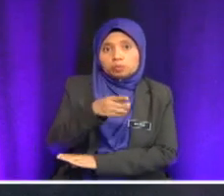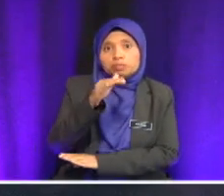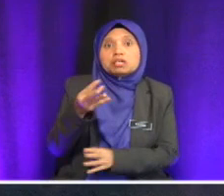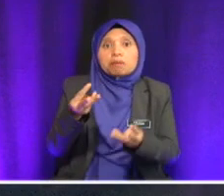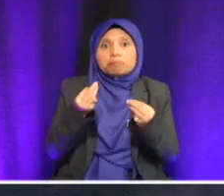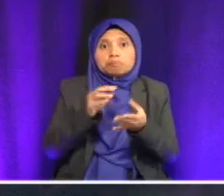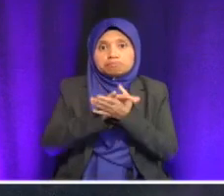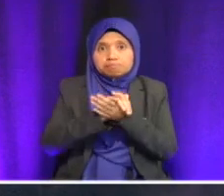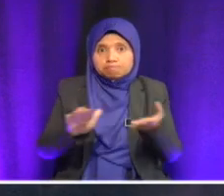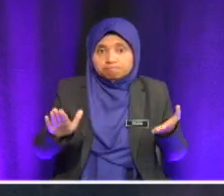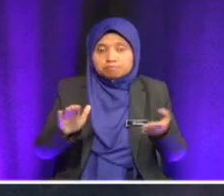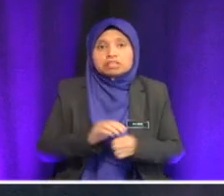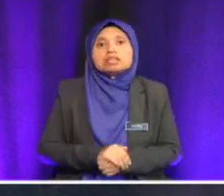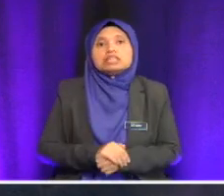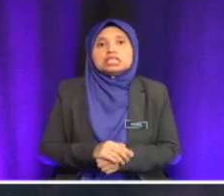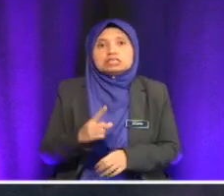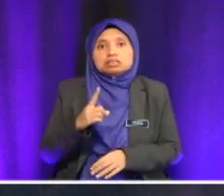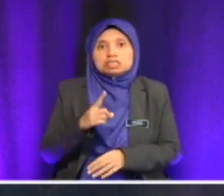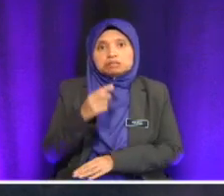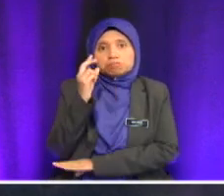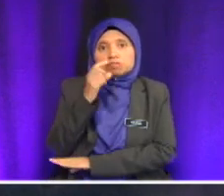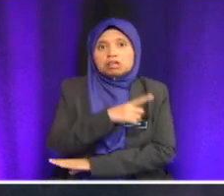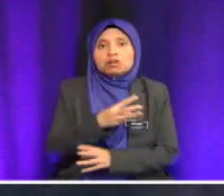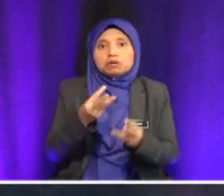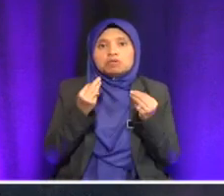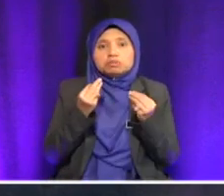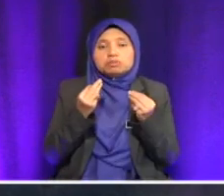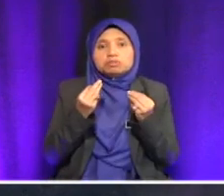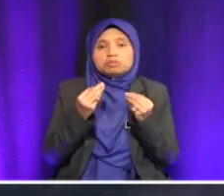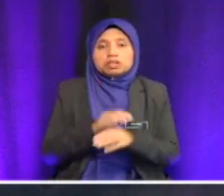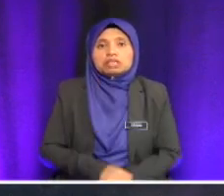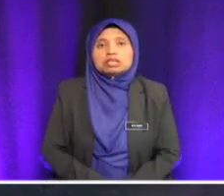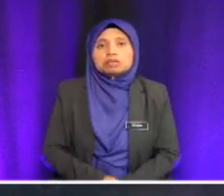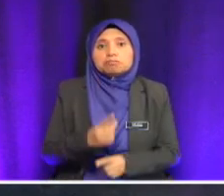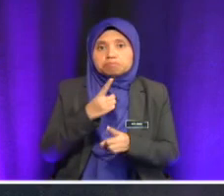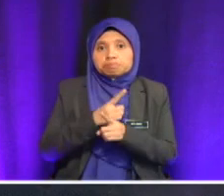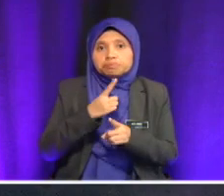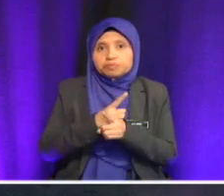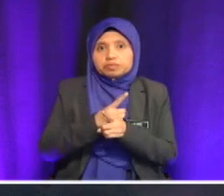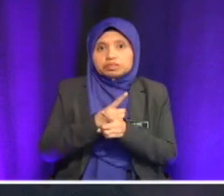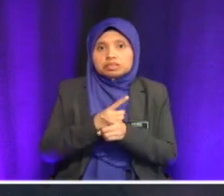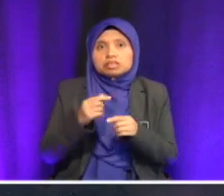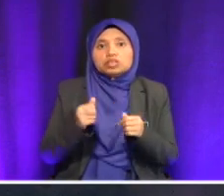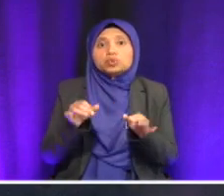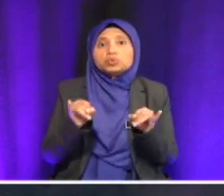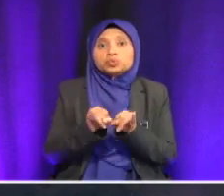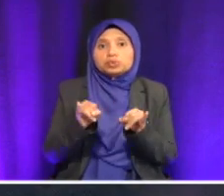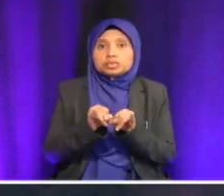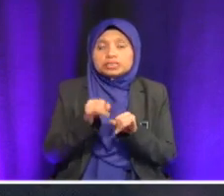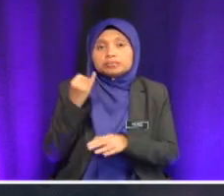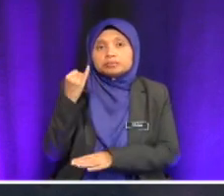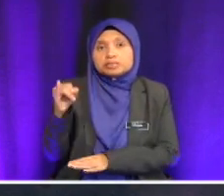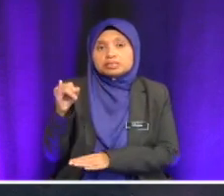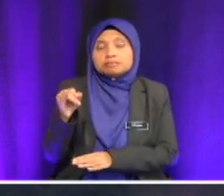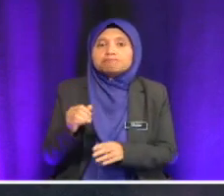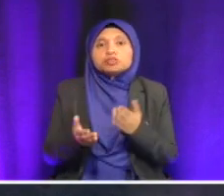passage? I think Anne managed to read and pronounce each and every word correctly, and also the piece of reading is just